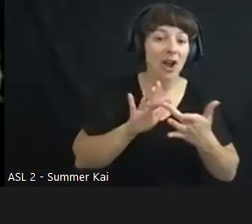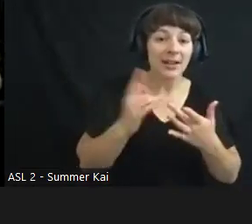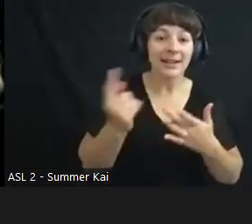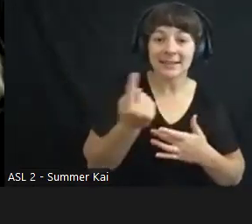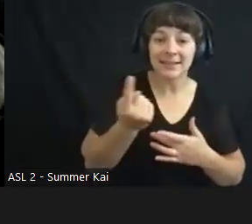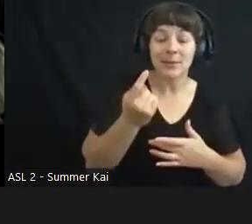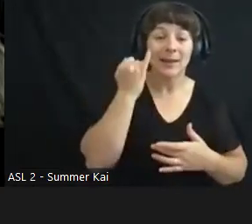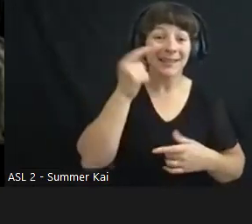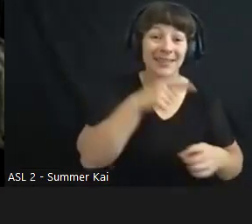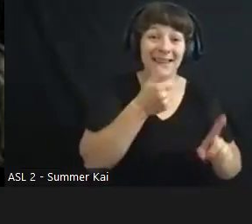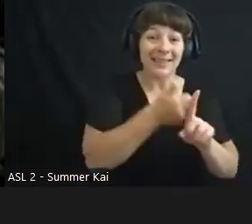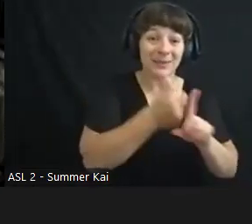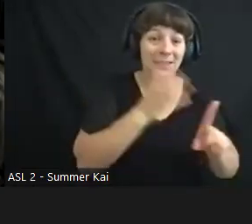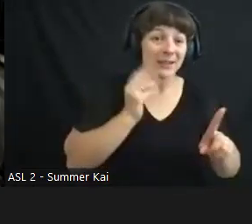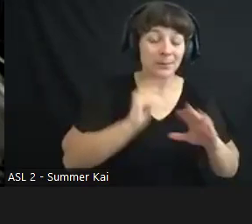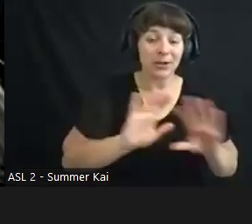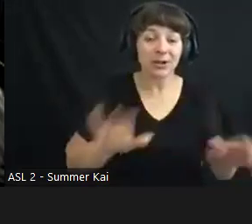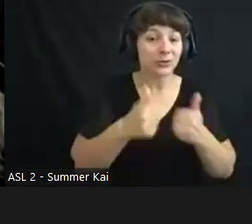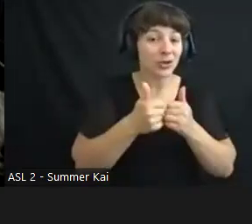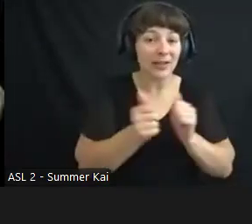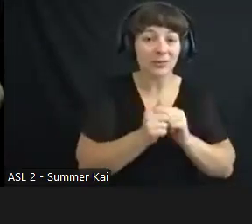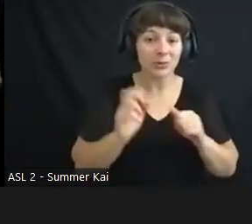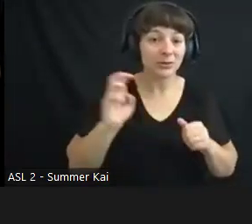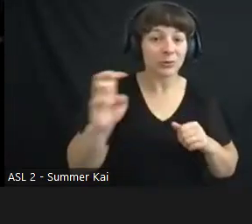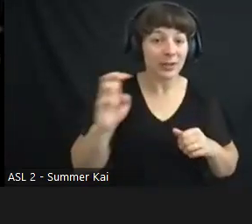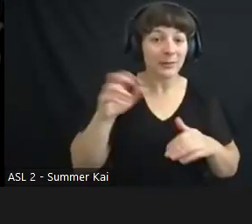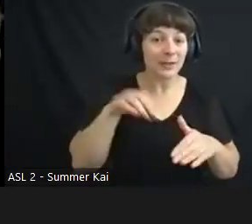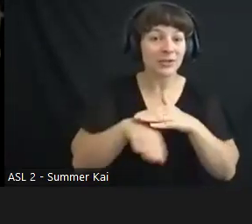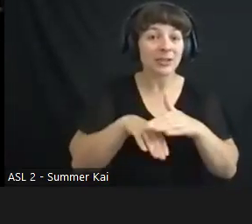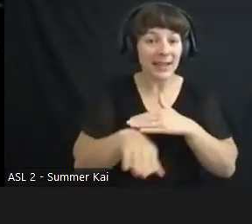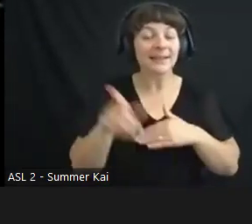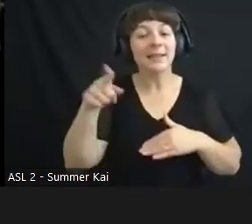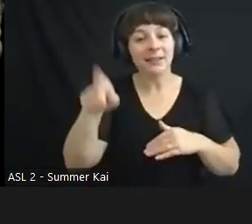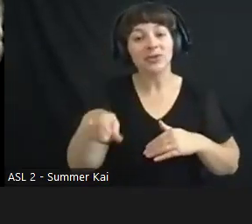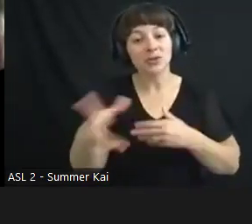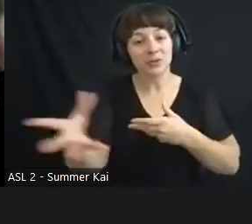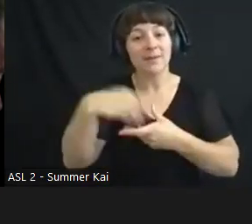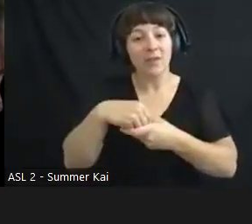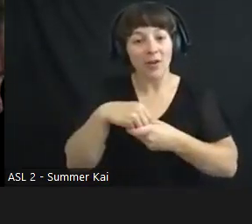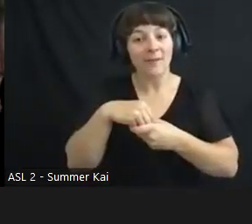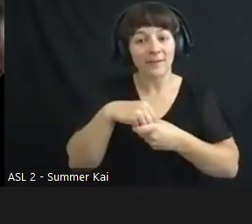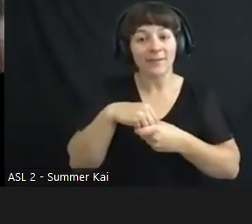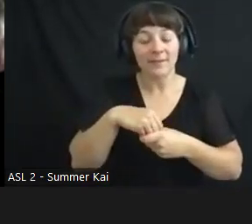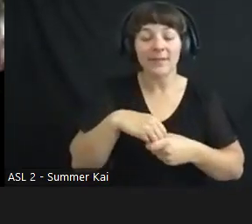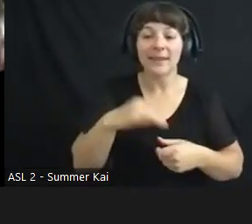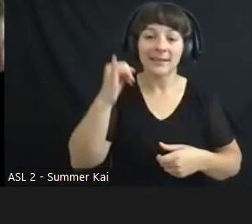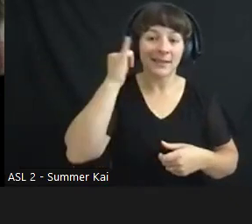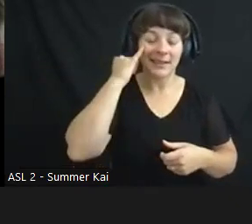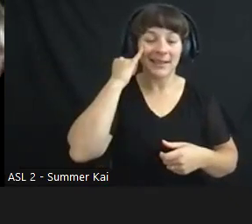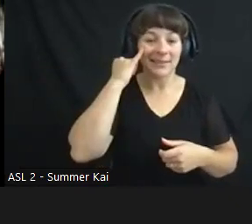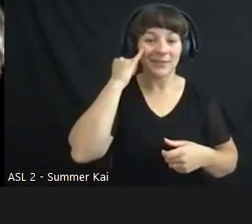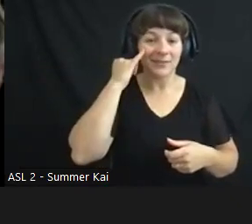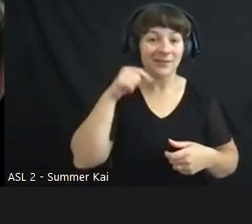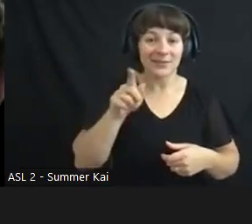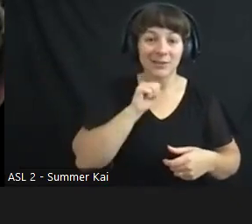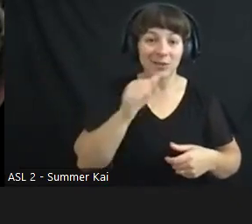subcommittee. We need a leader and a voice of lived experience. And I think that matches what our values are. And for those of you who aren't into transportation and